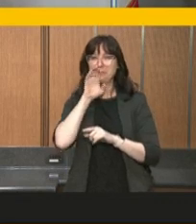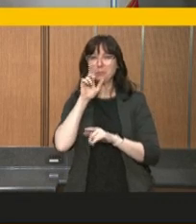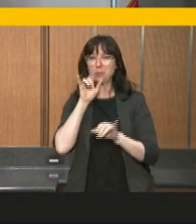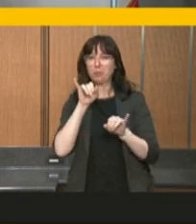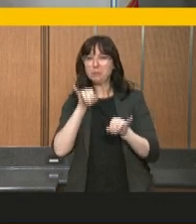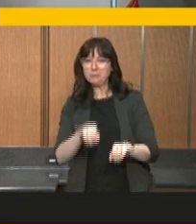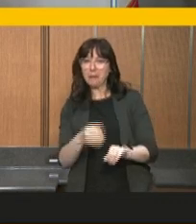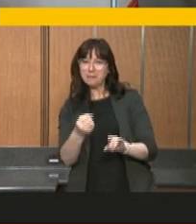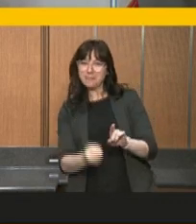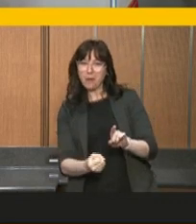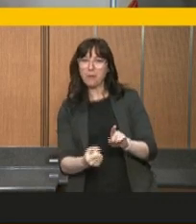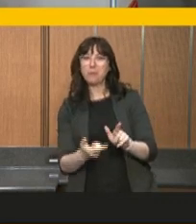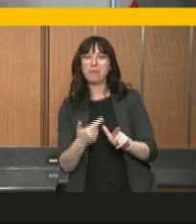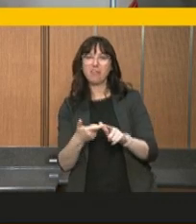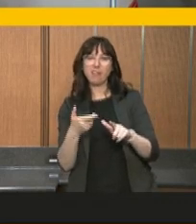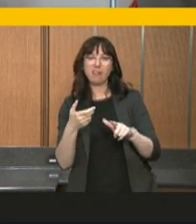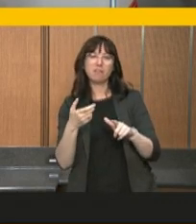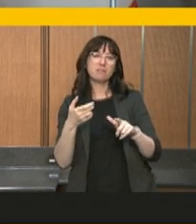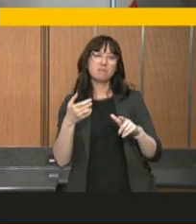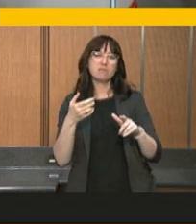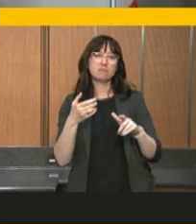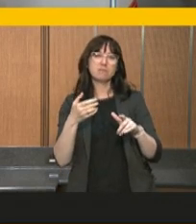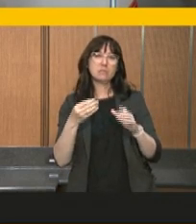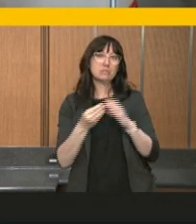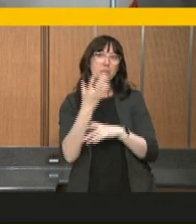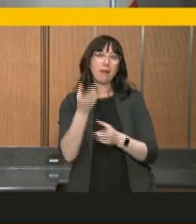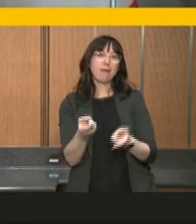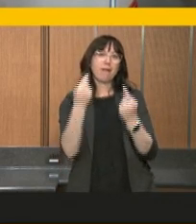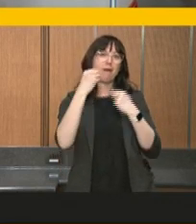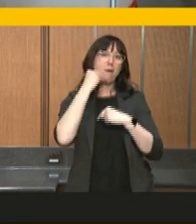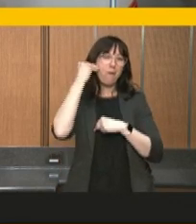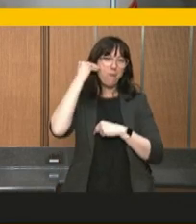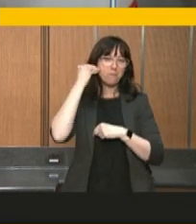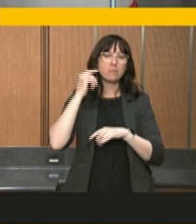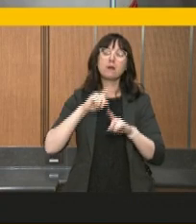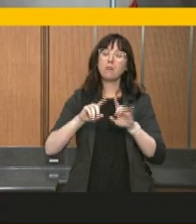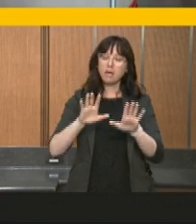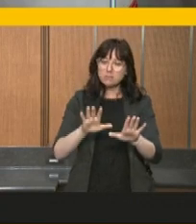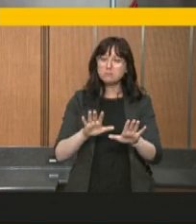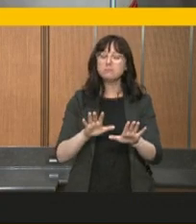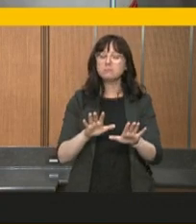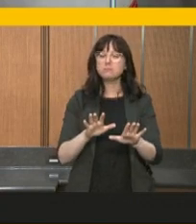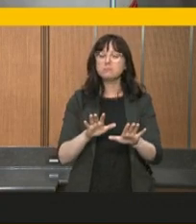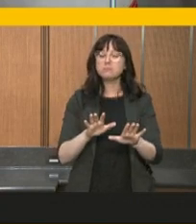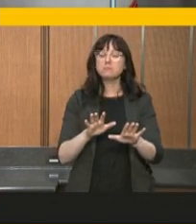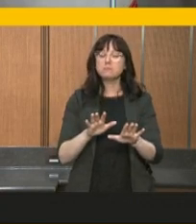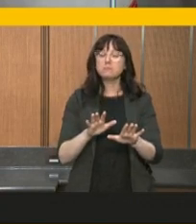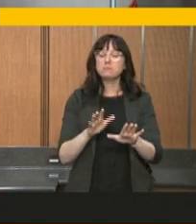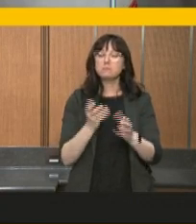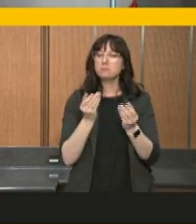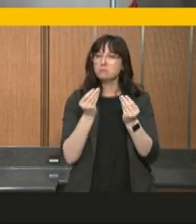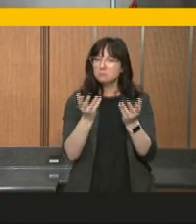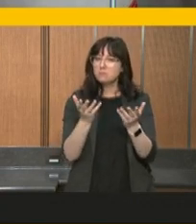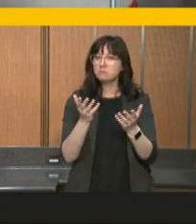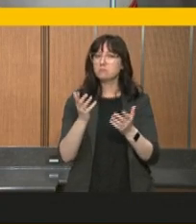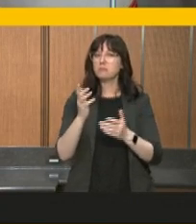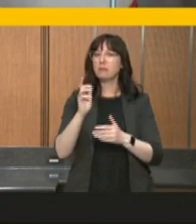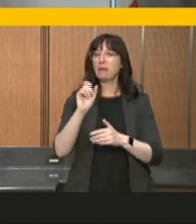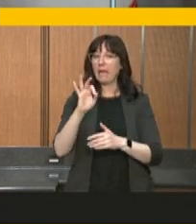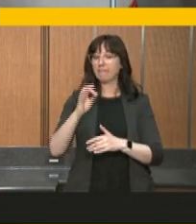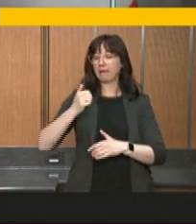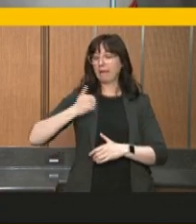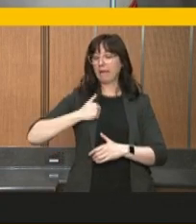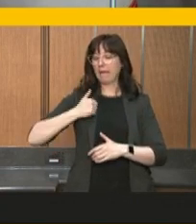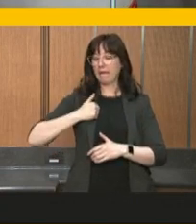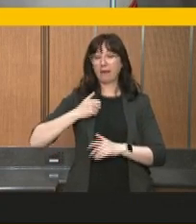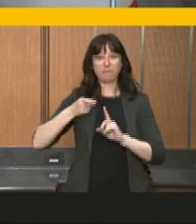but I would like to reassure all Canadians that Canadian residents will always